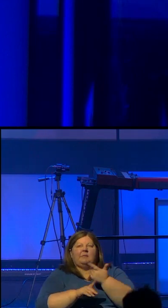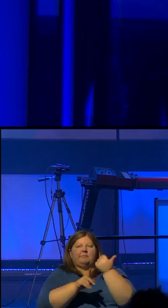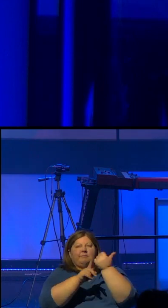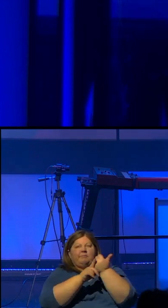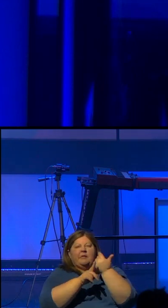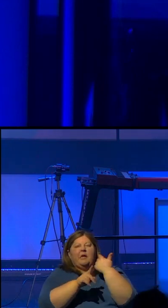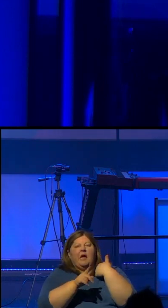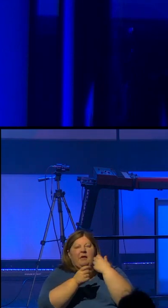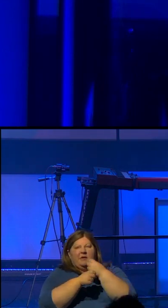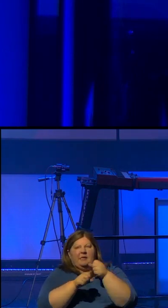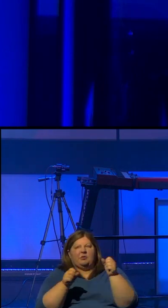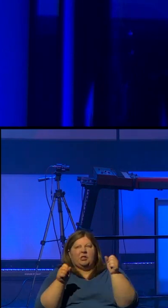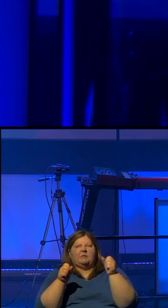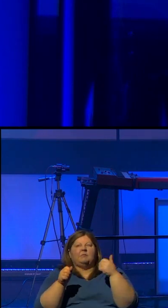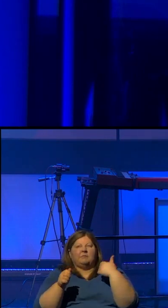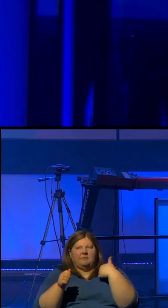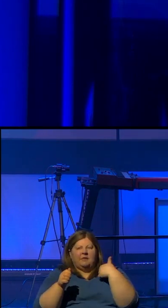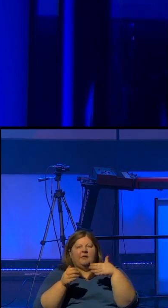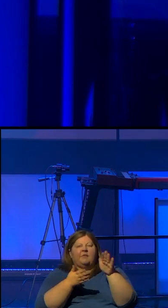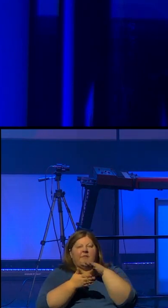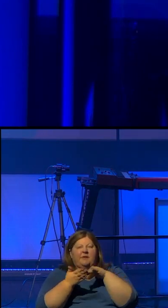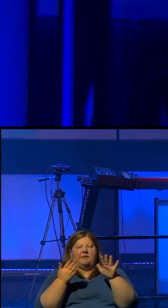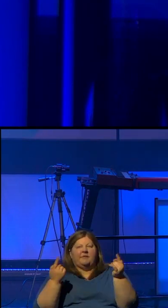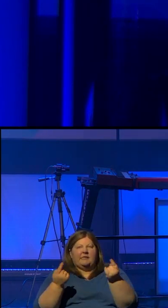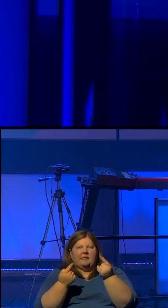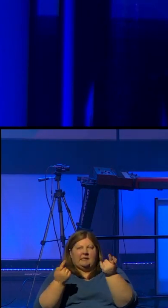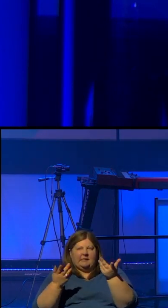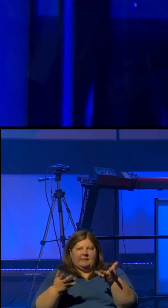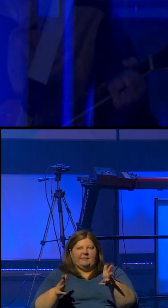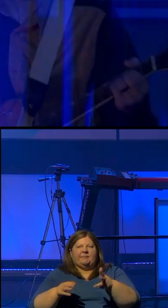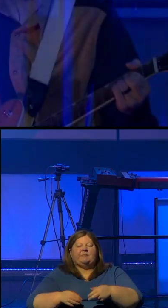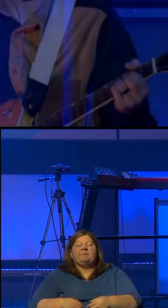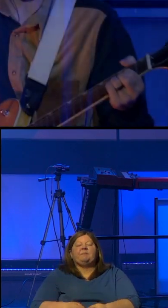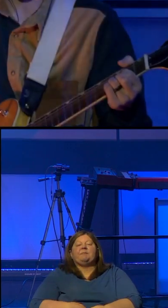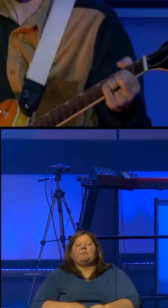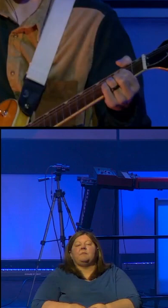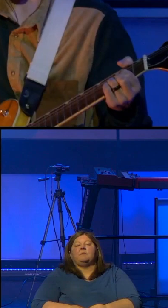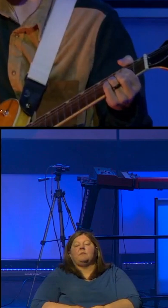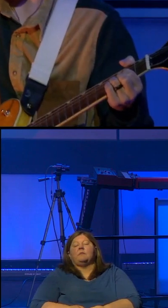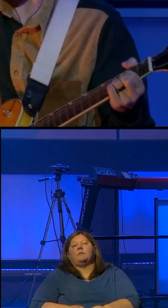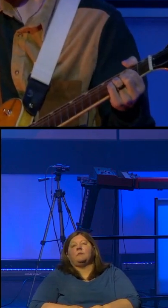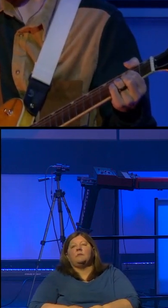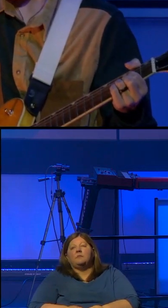whom we have redemption, the forgiveness of sins.